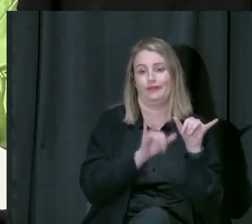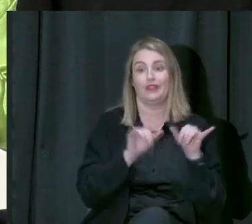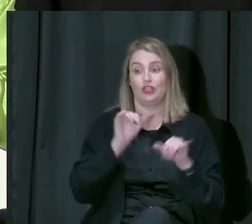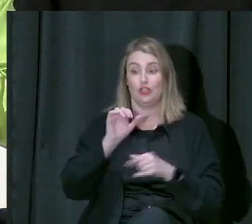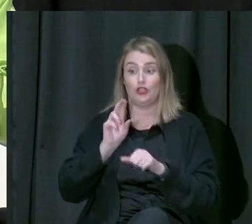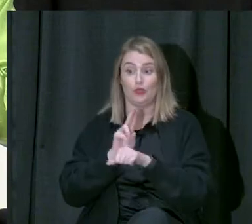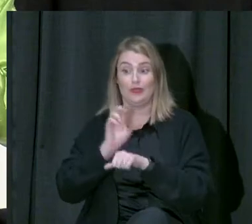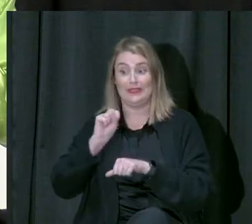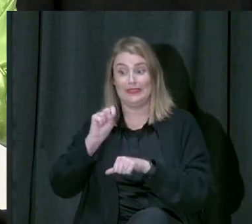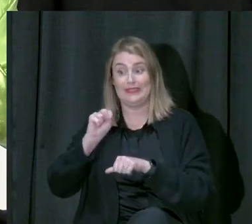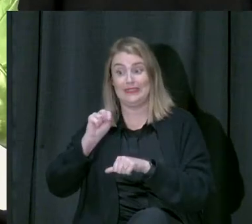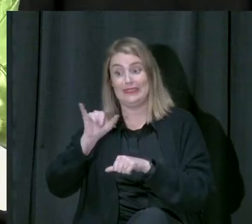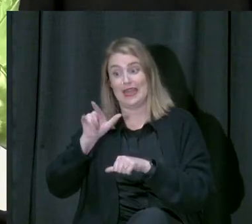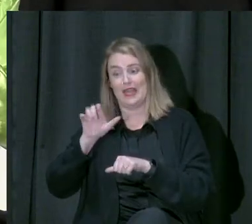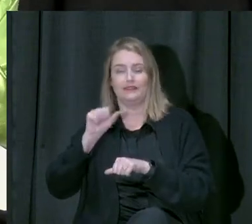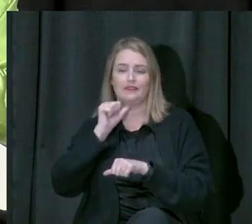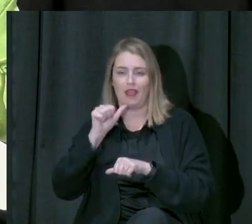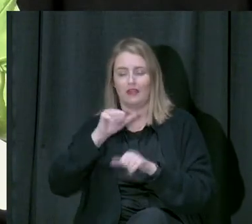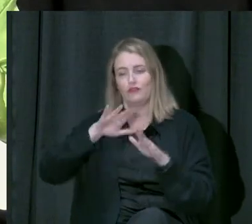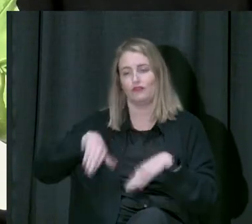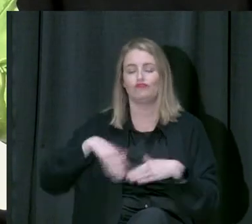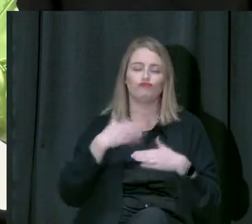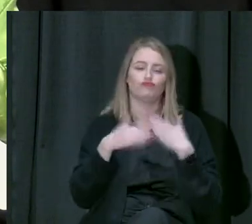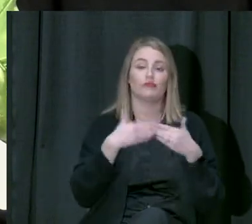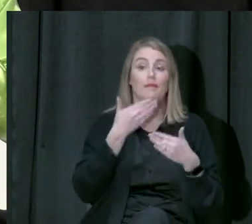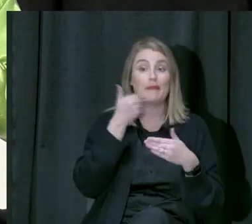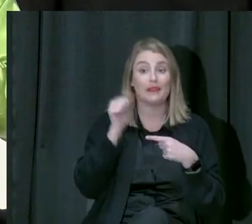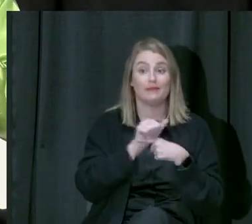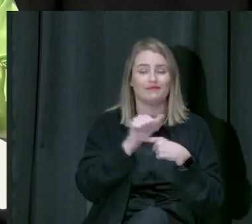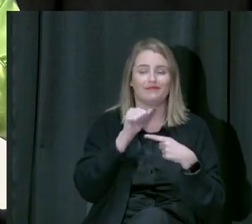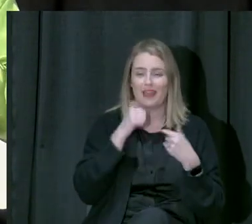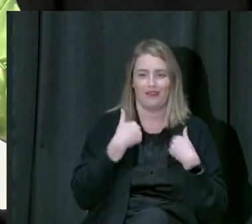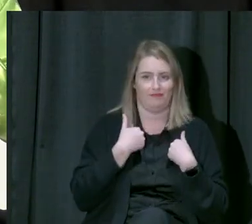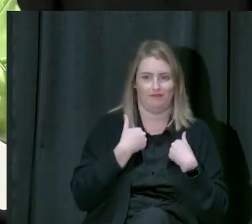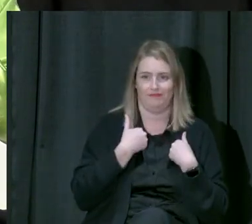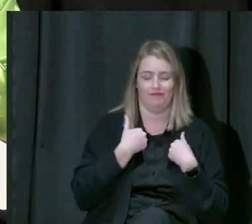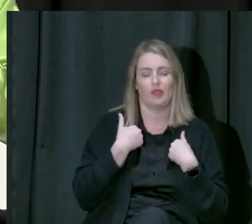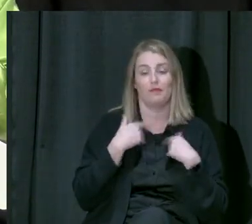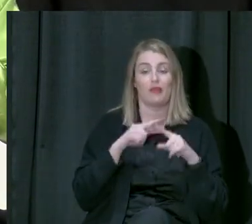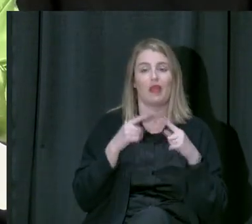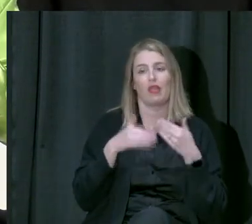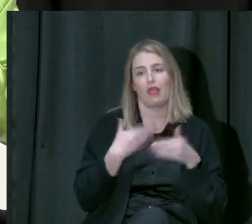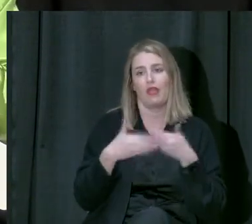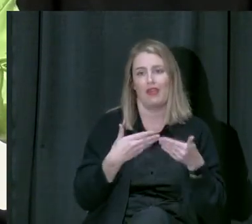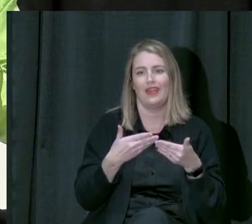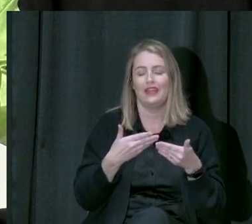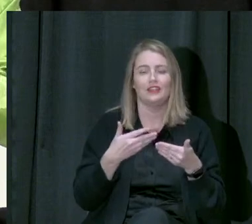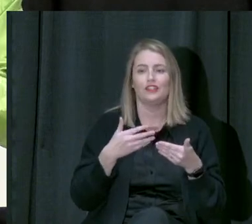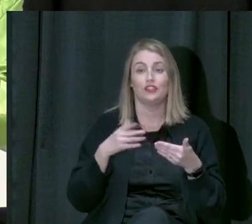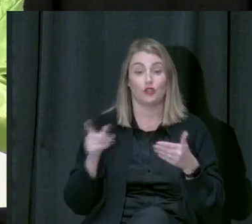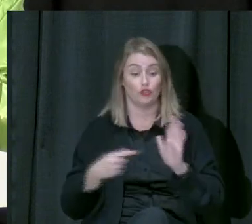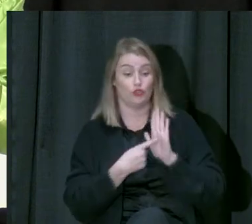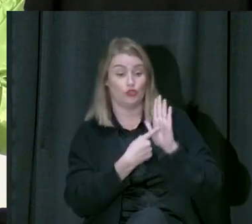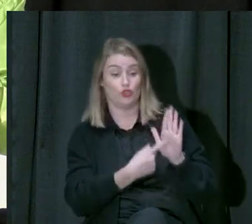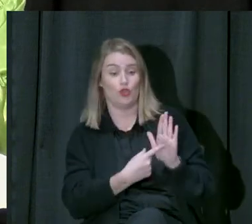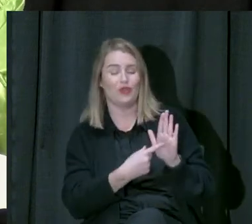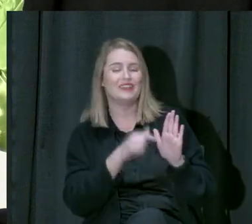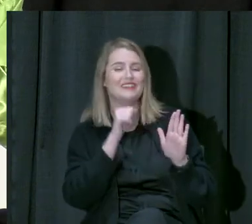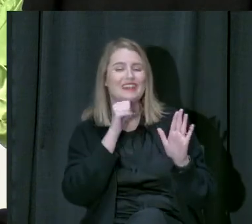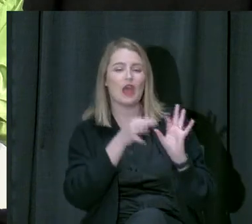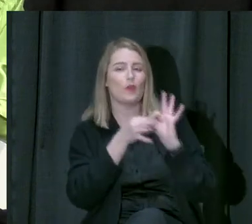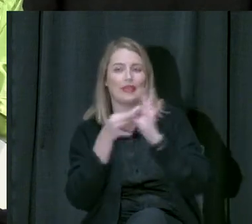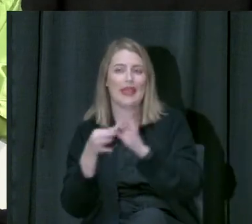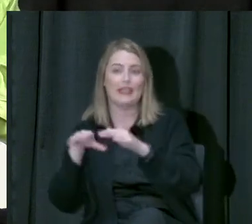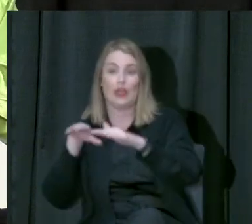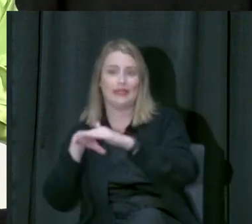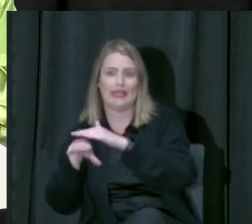you don't have those best practices. What I find is that when you can just simply show them, not related to accessibility,